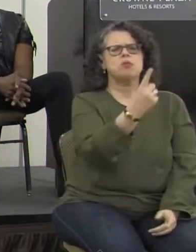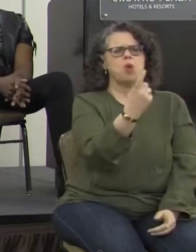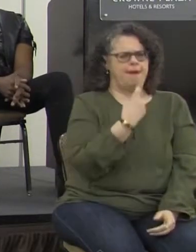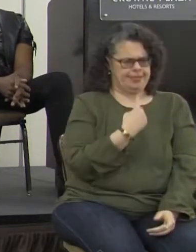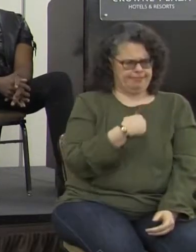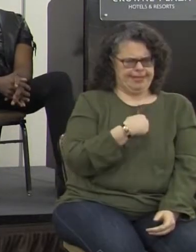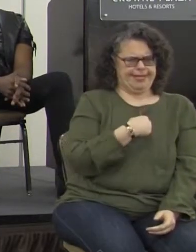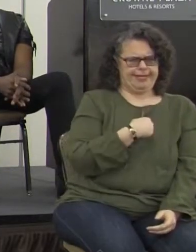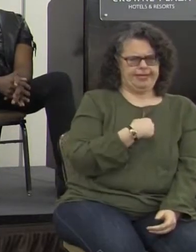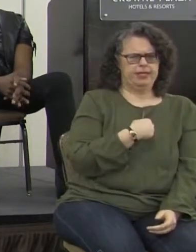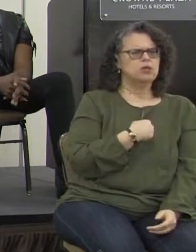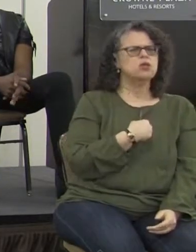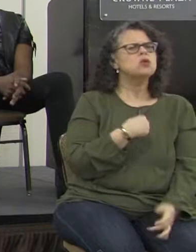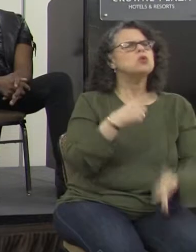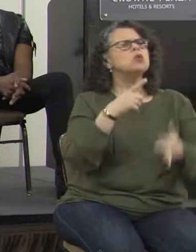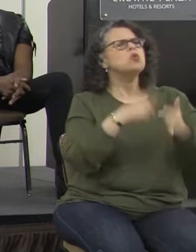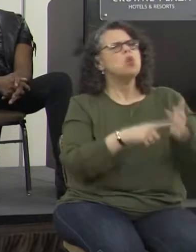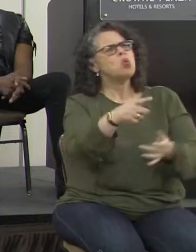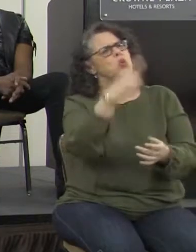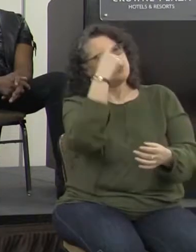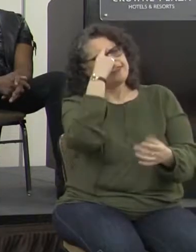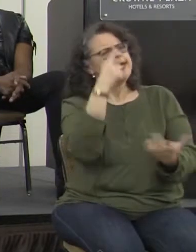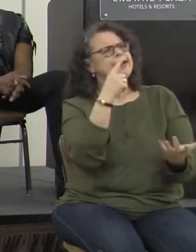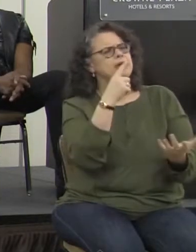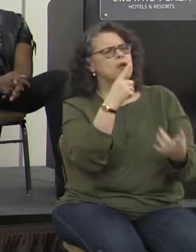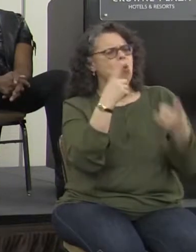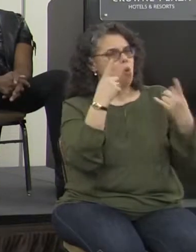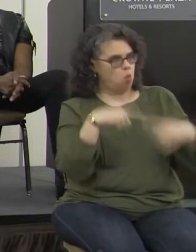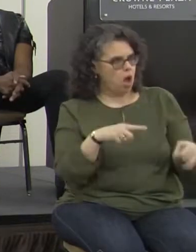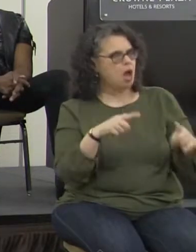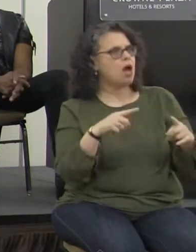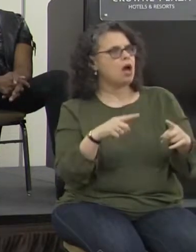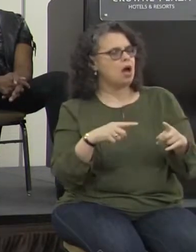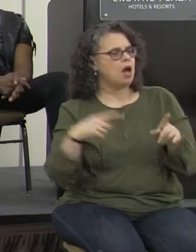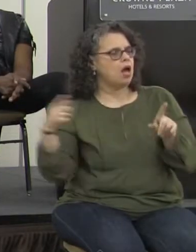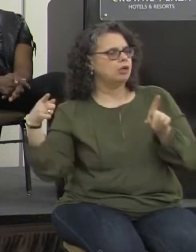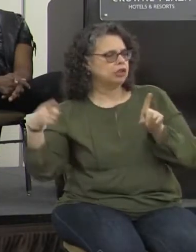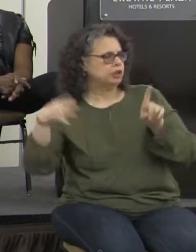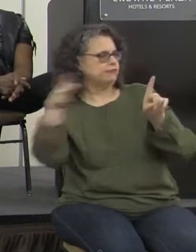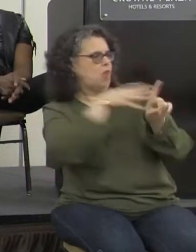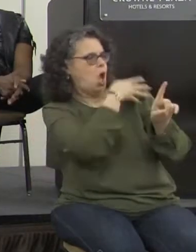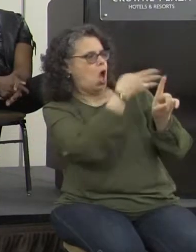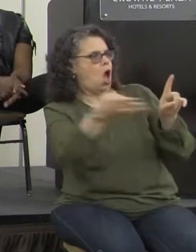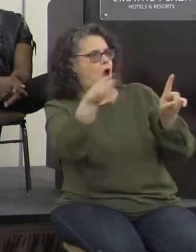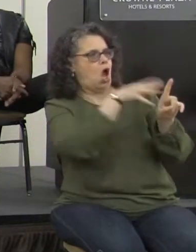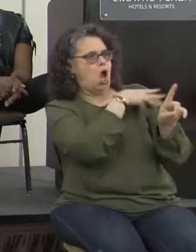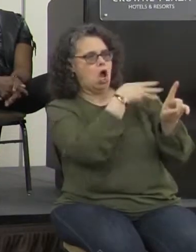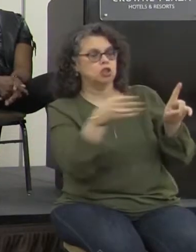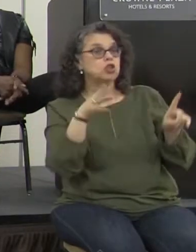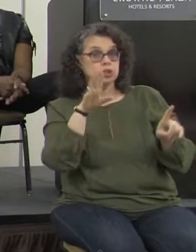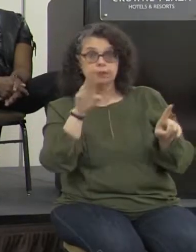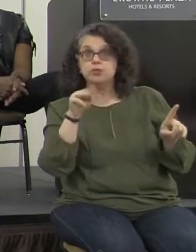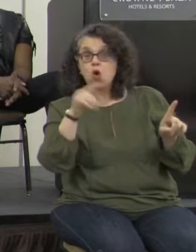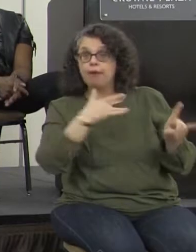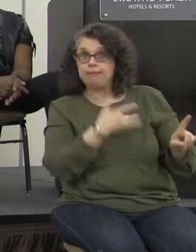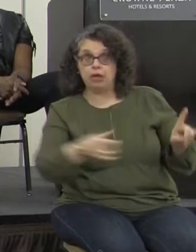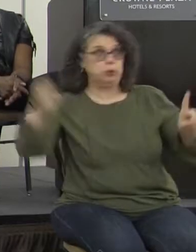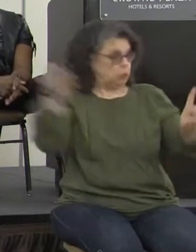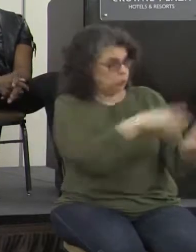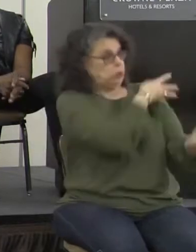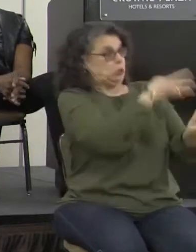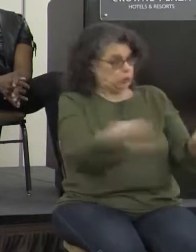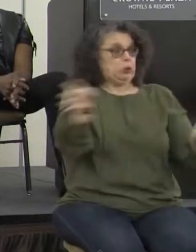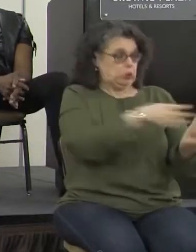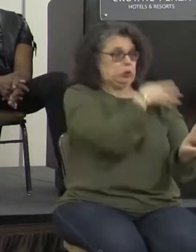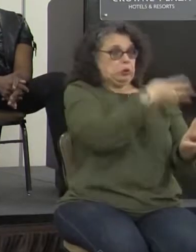me, "What were you thinking about while you were being flogged?" Because Midori flogs fairly heavily.